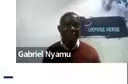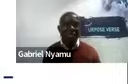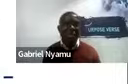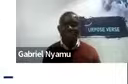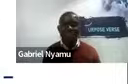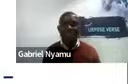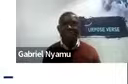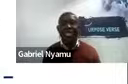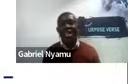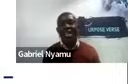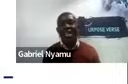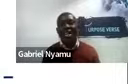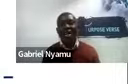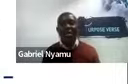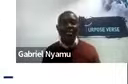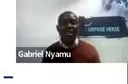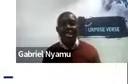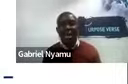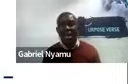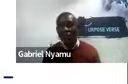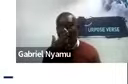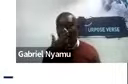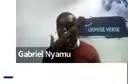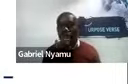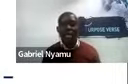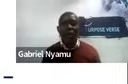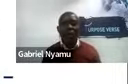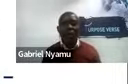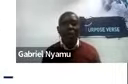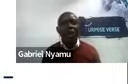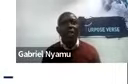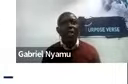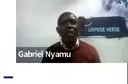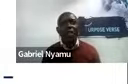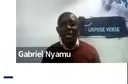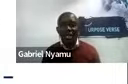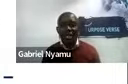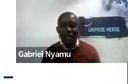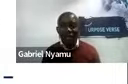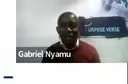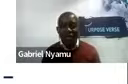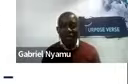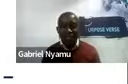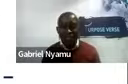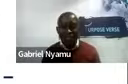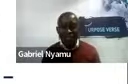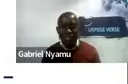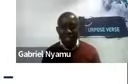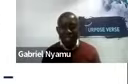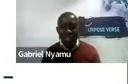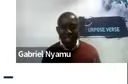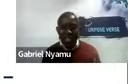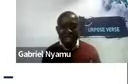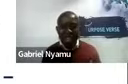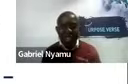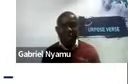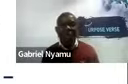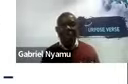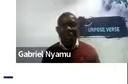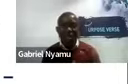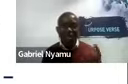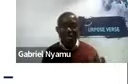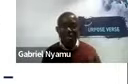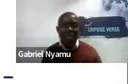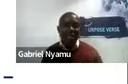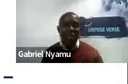able to build some local statistics here. What are they saying now? The new CEO or the new executive role in the boardroom, what they are saying in